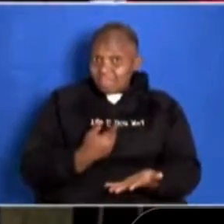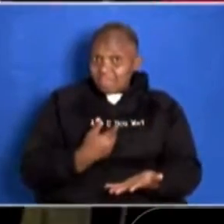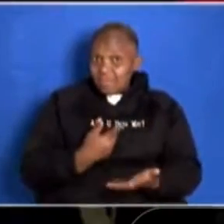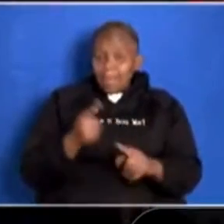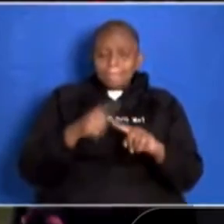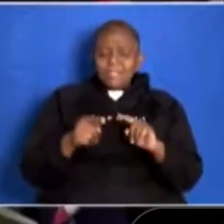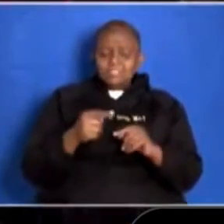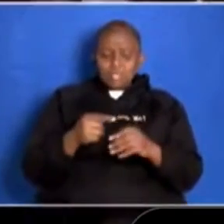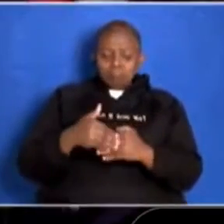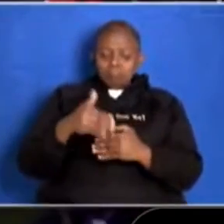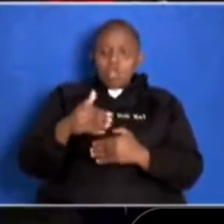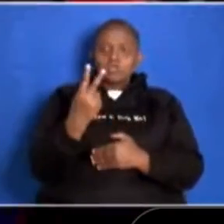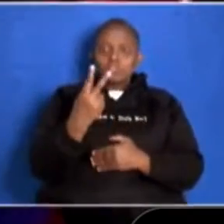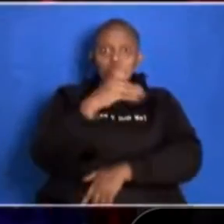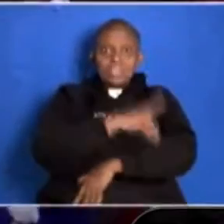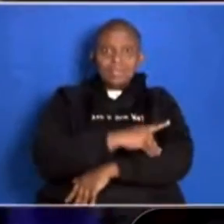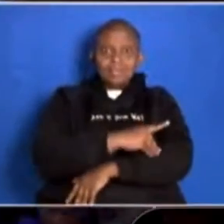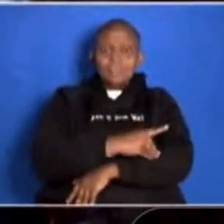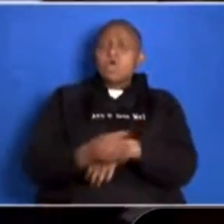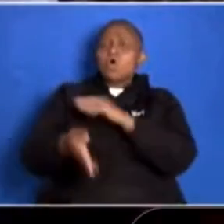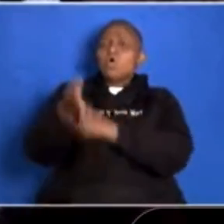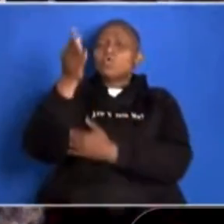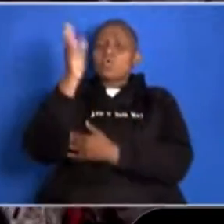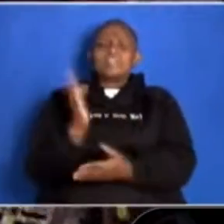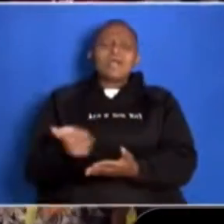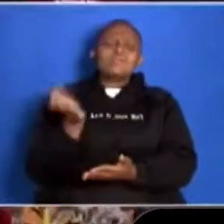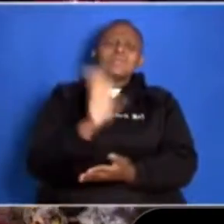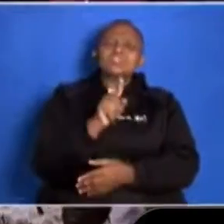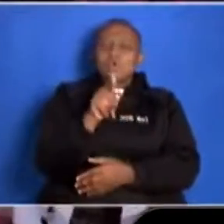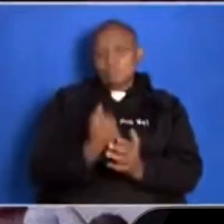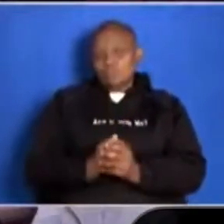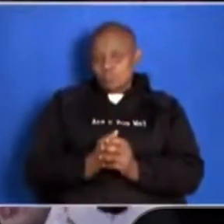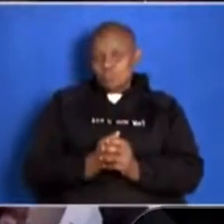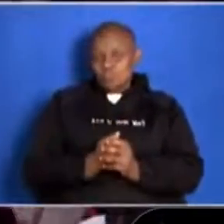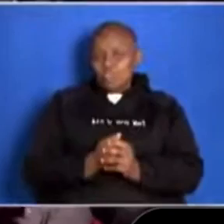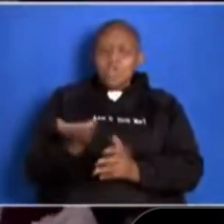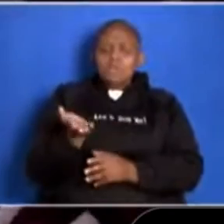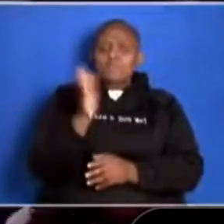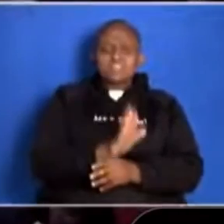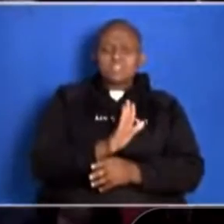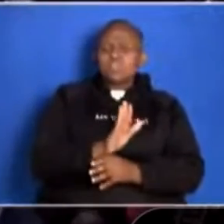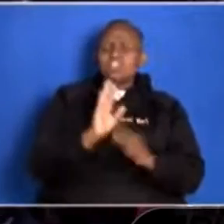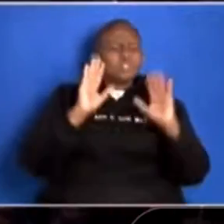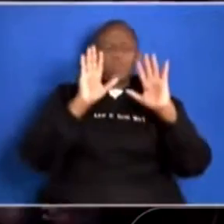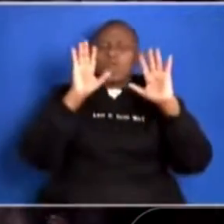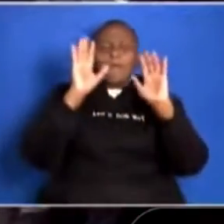2 days, the Lord is going to restore you. Restoration is very